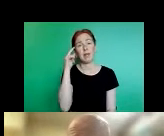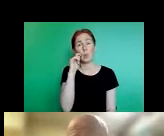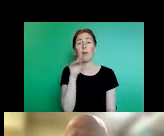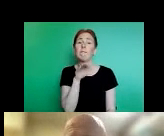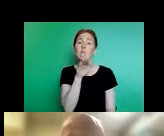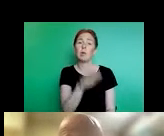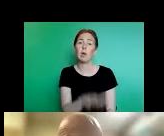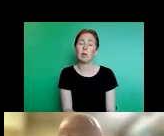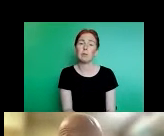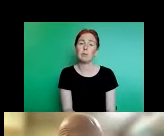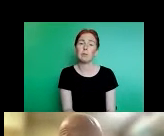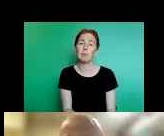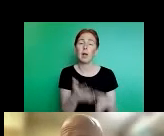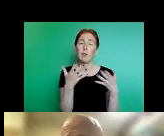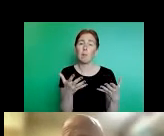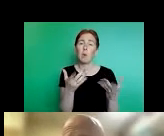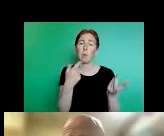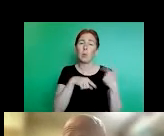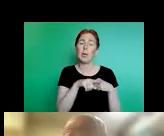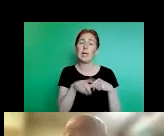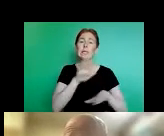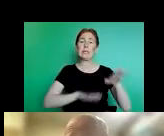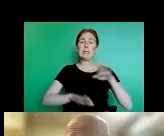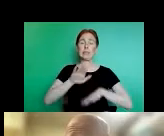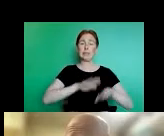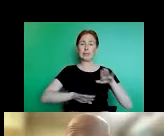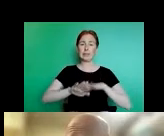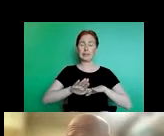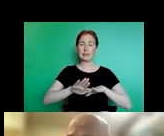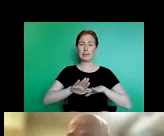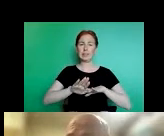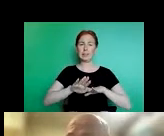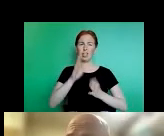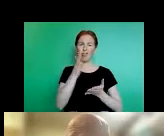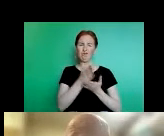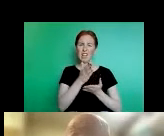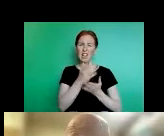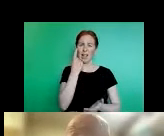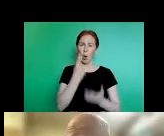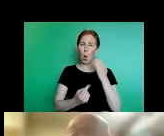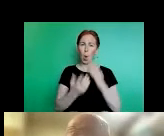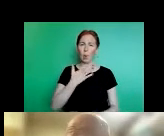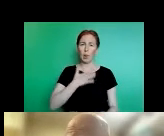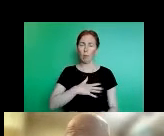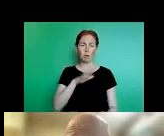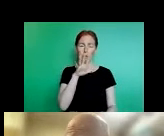moment, we're pushing back a little bit and saying we really only want to make that diagnosis if we've got a treatment that we can